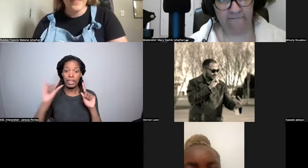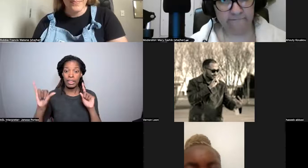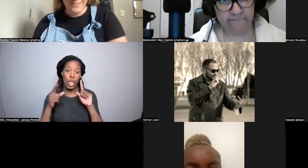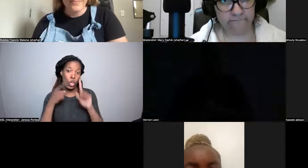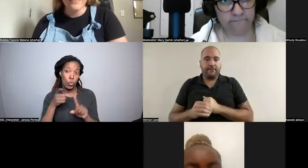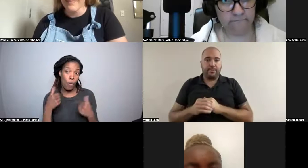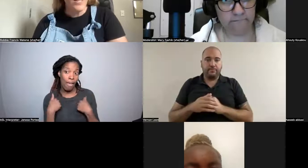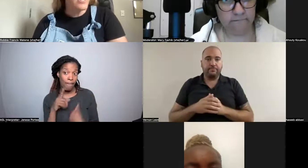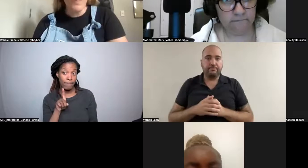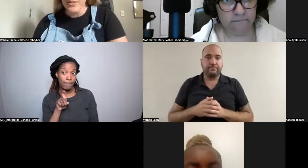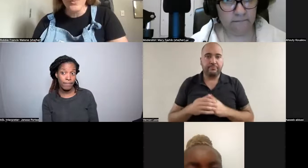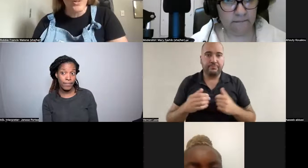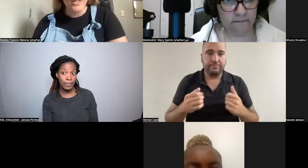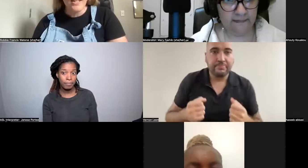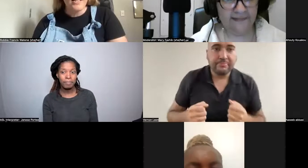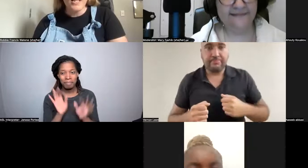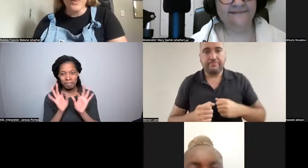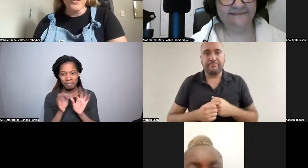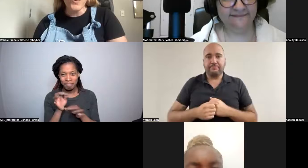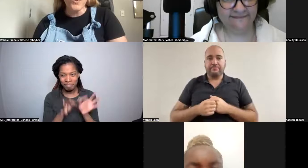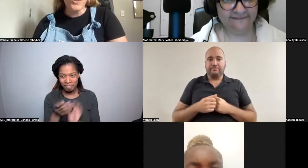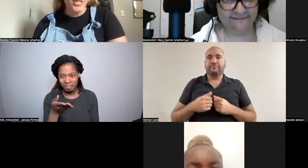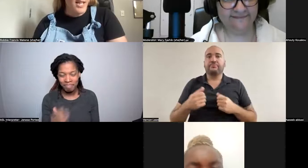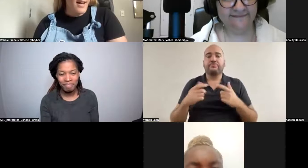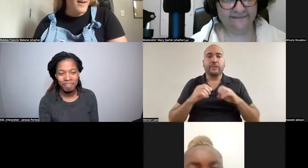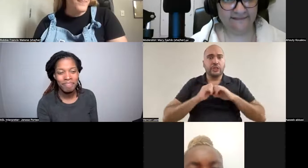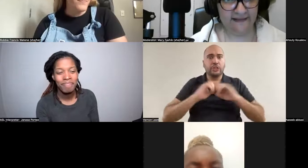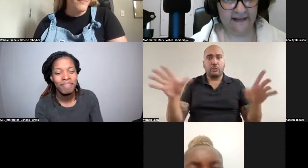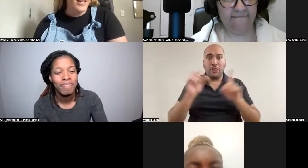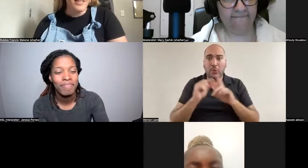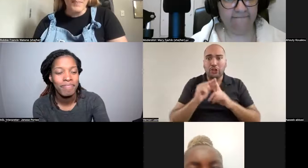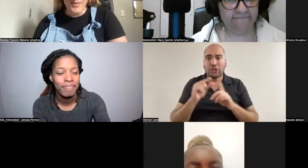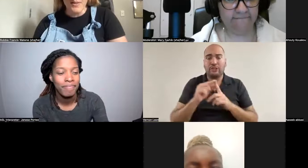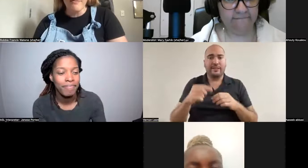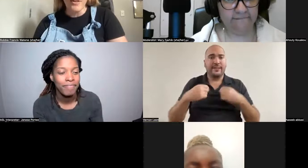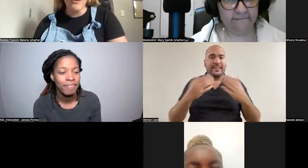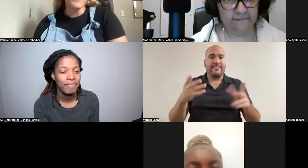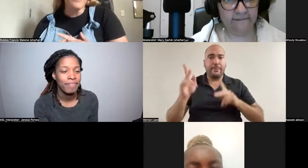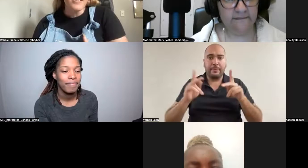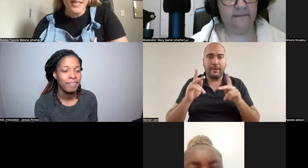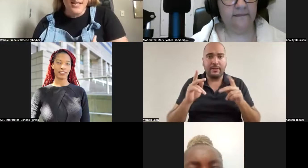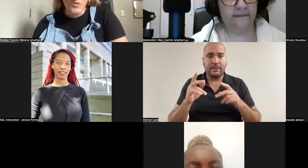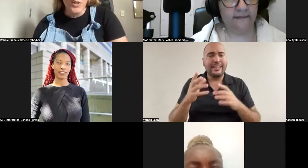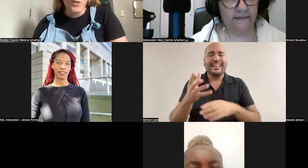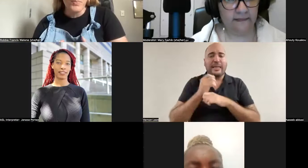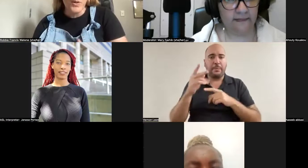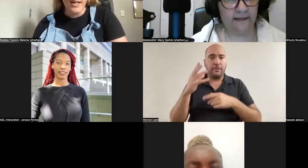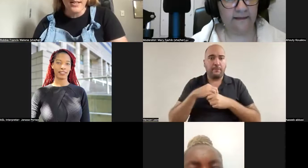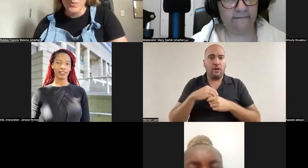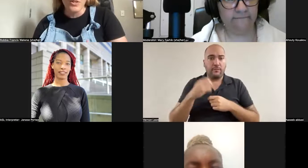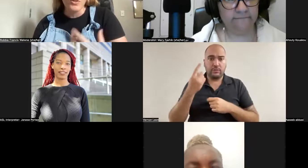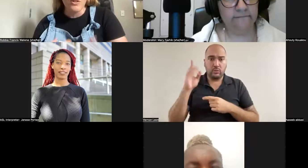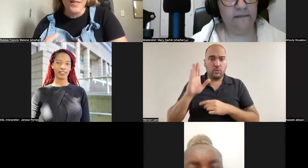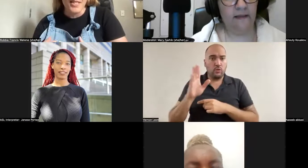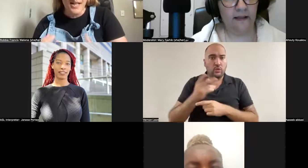have? Spread the word. Spread the word, get people involved, understand where your